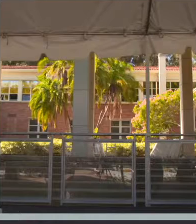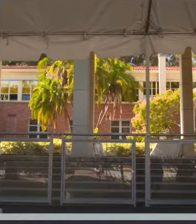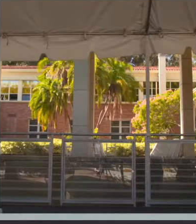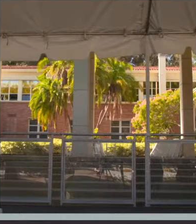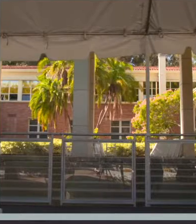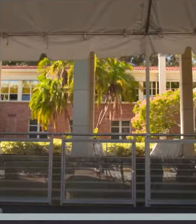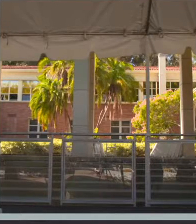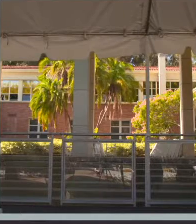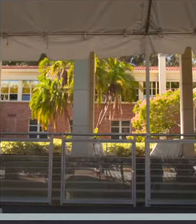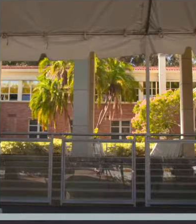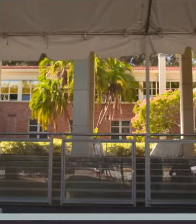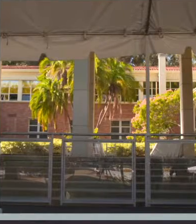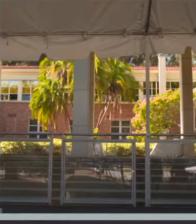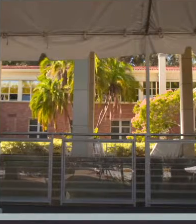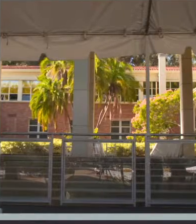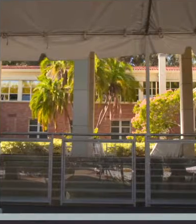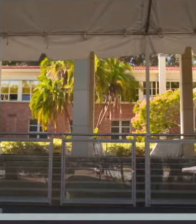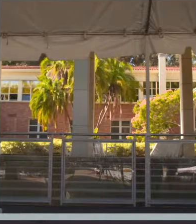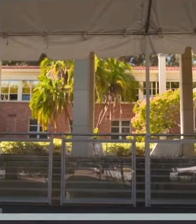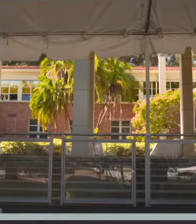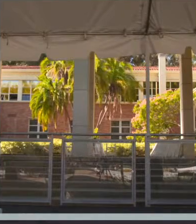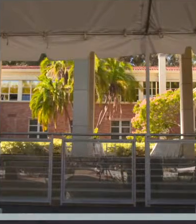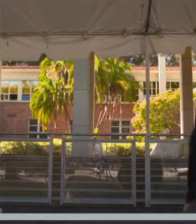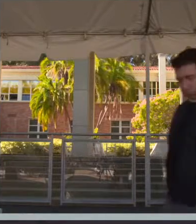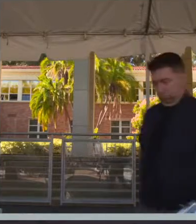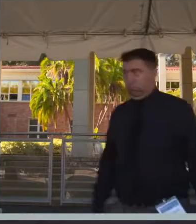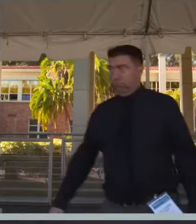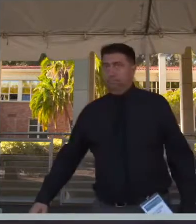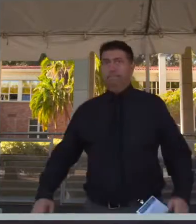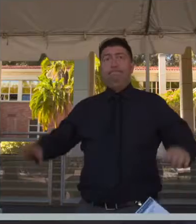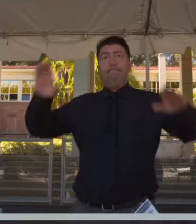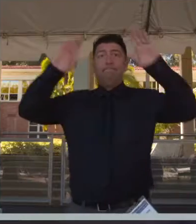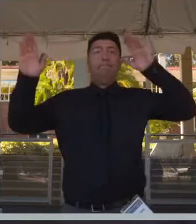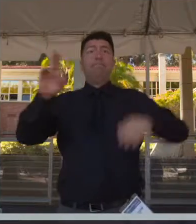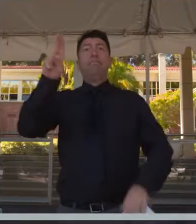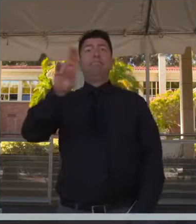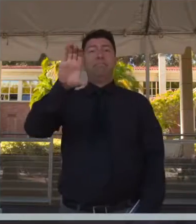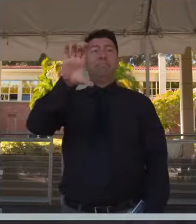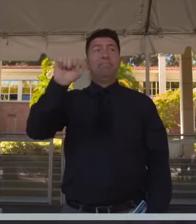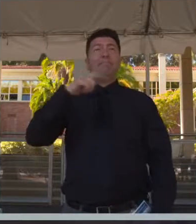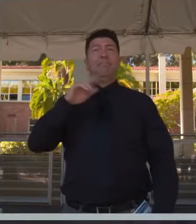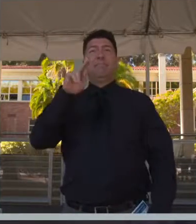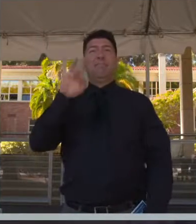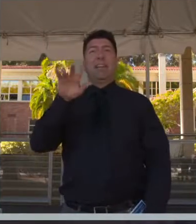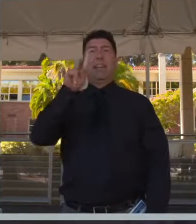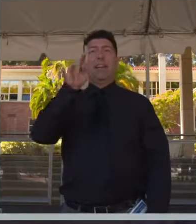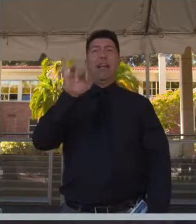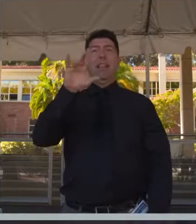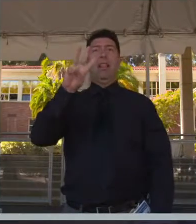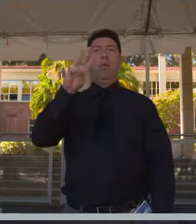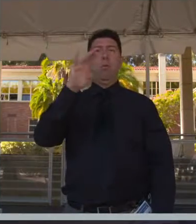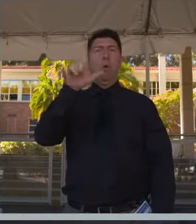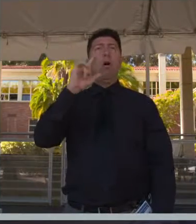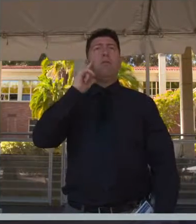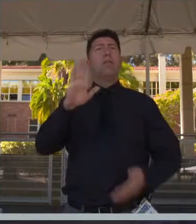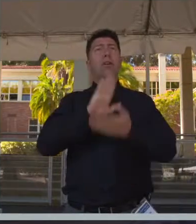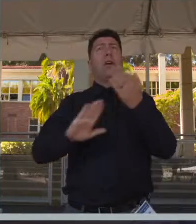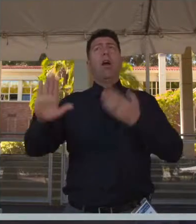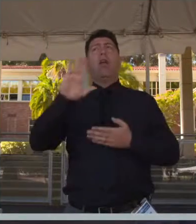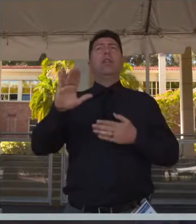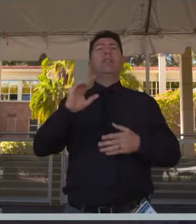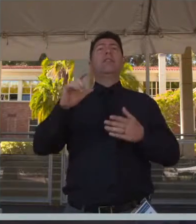Welcome to UCLA and to Dickson Court North. I'm Kelly Wall, Assistant Dean for Student Achievement in the College of Letters